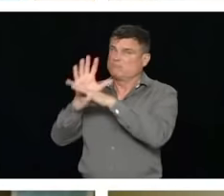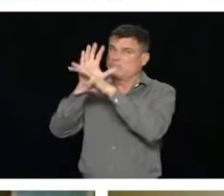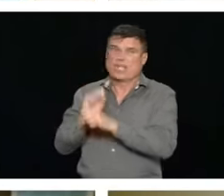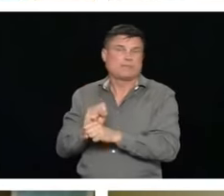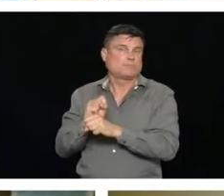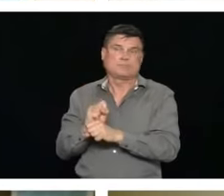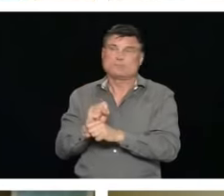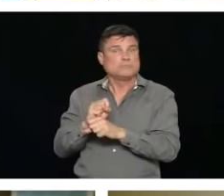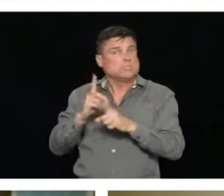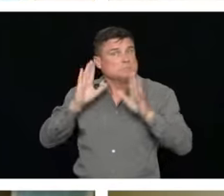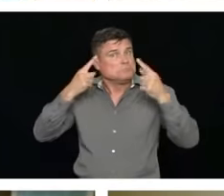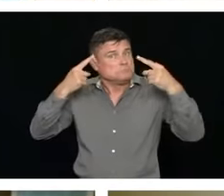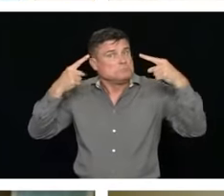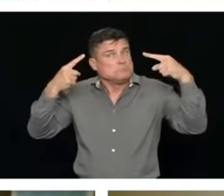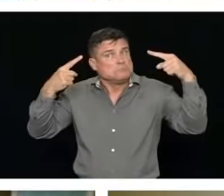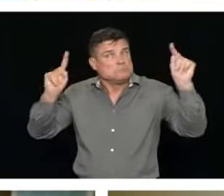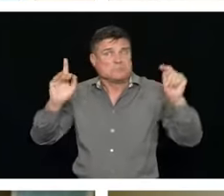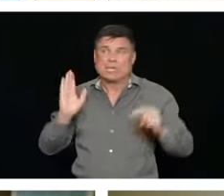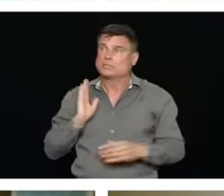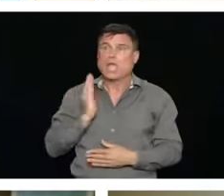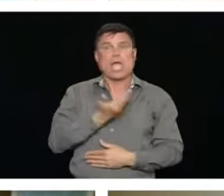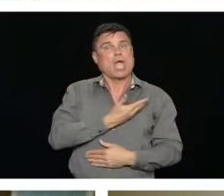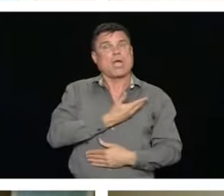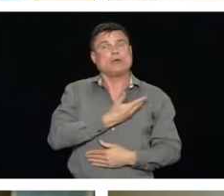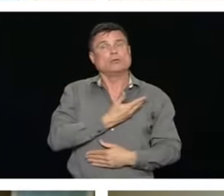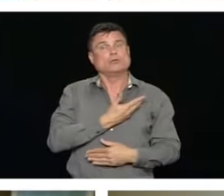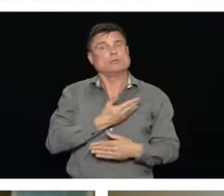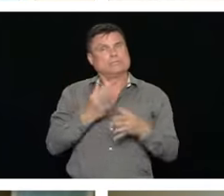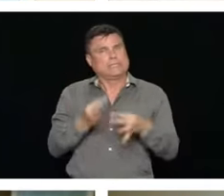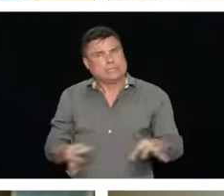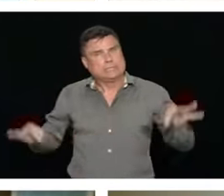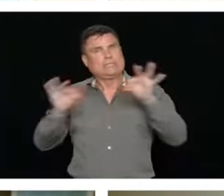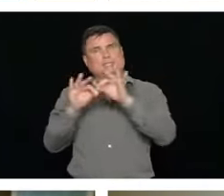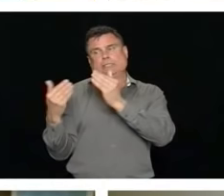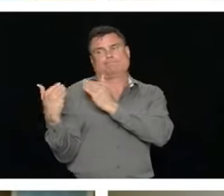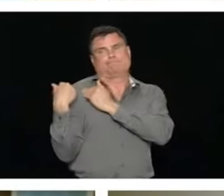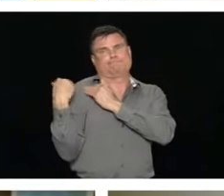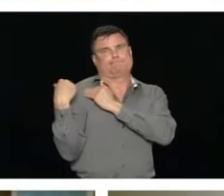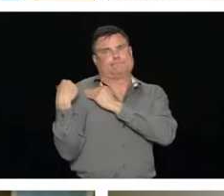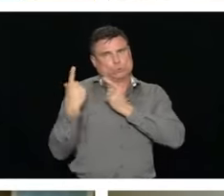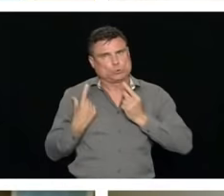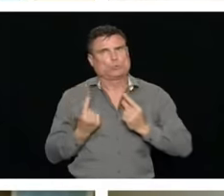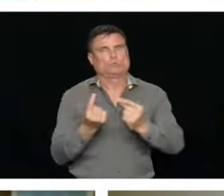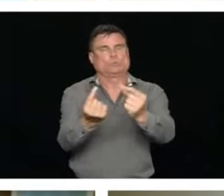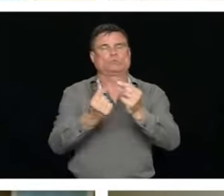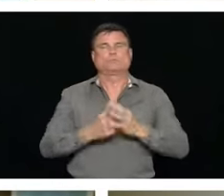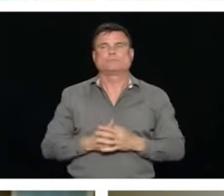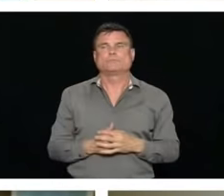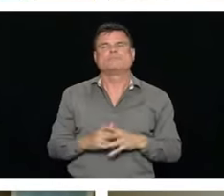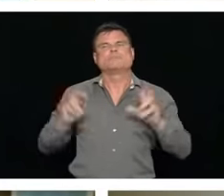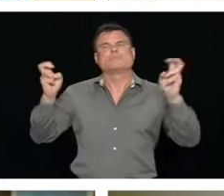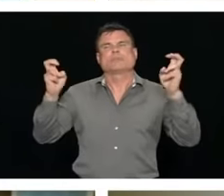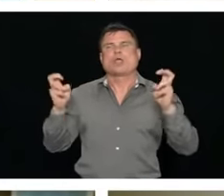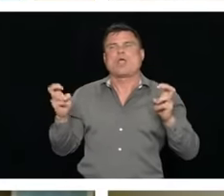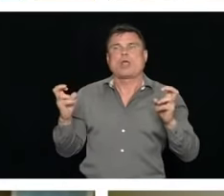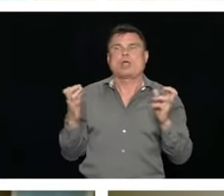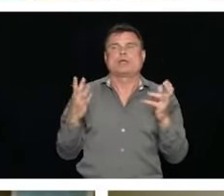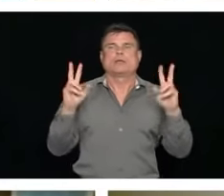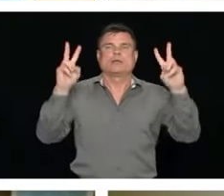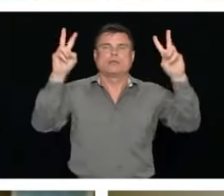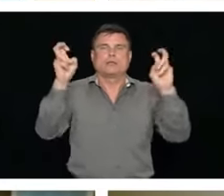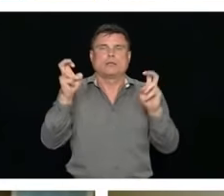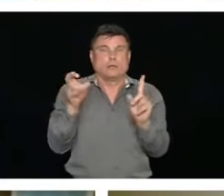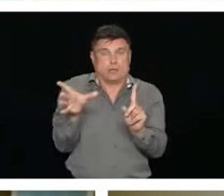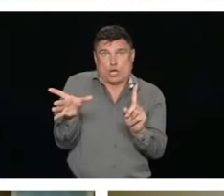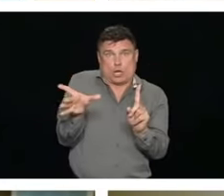And you hear a lot of talk about contact tracing as one of the pillars of how we're going to make it through. And it's true. Testing